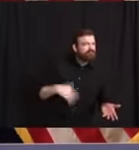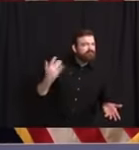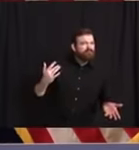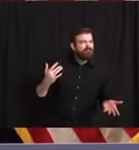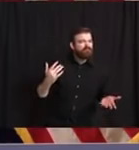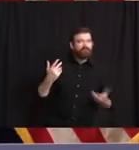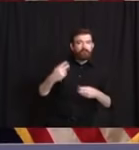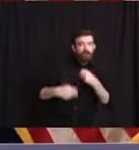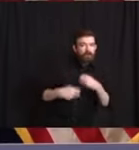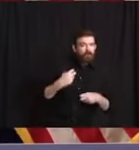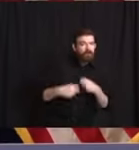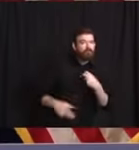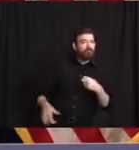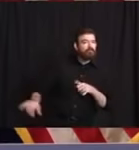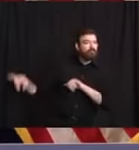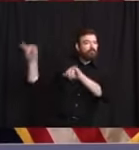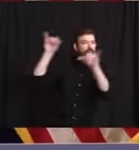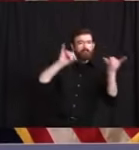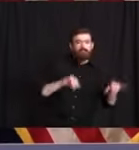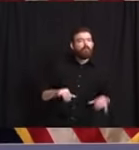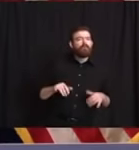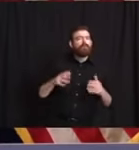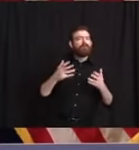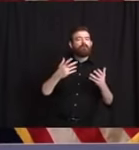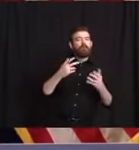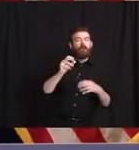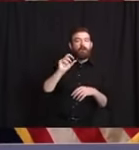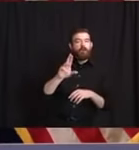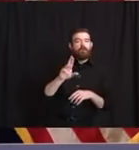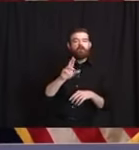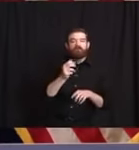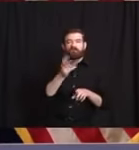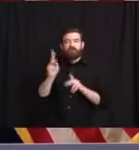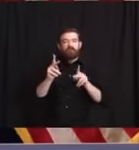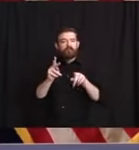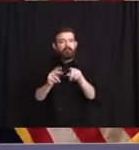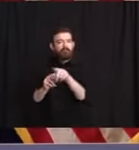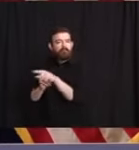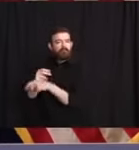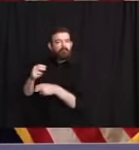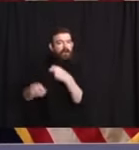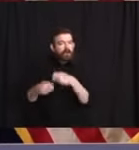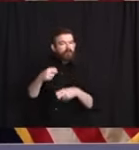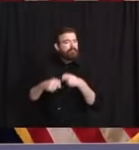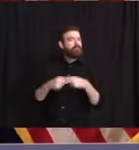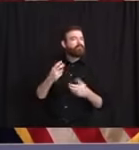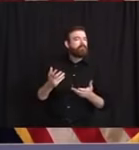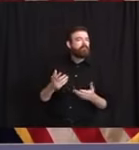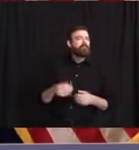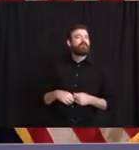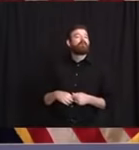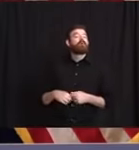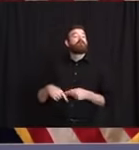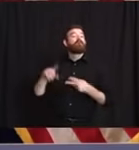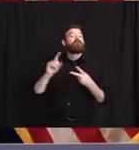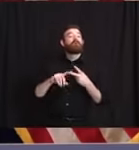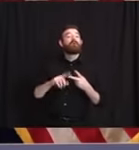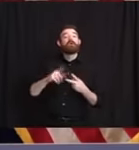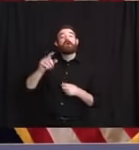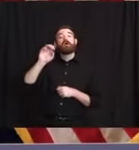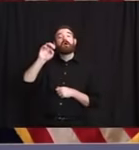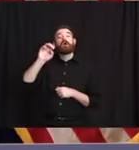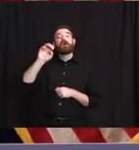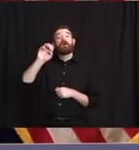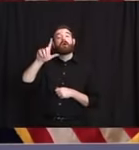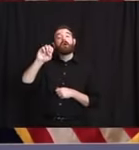issue. Regarding hospitals and with elective surgeries coming around, when will people be able to